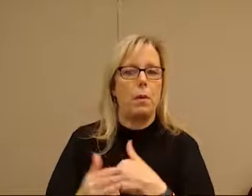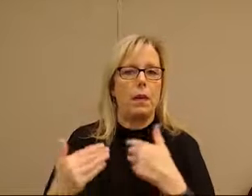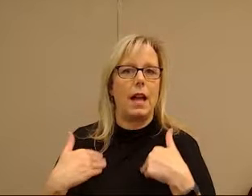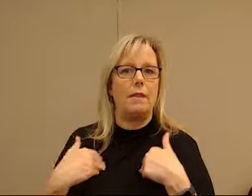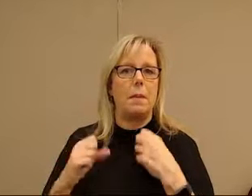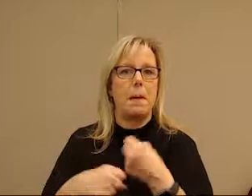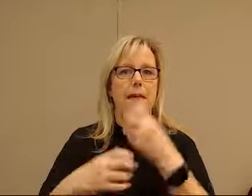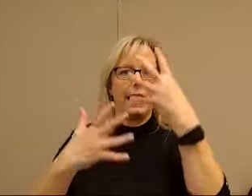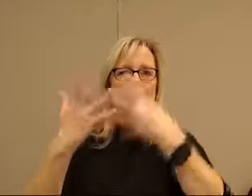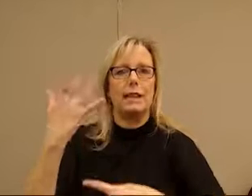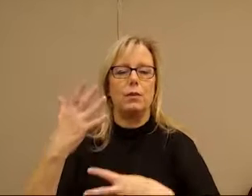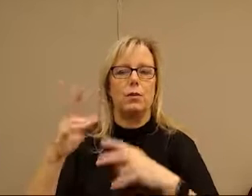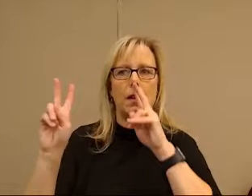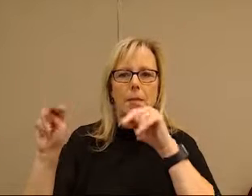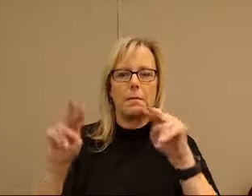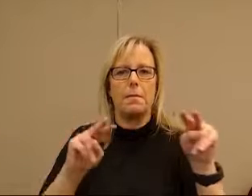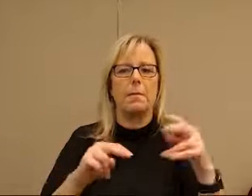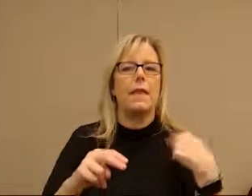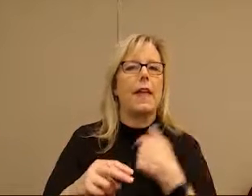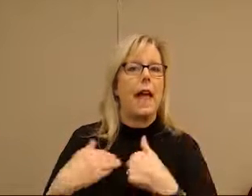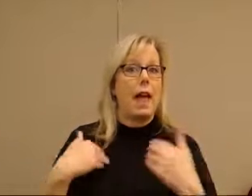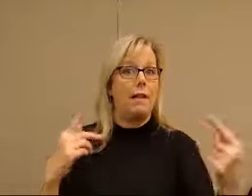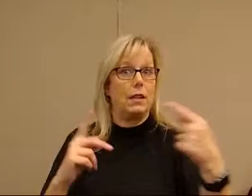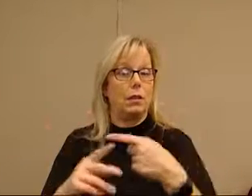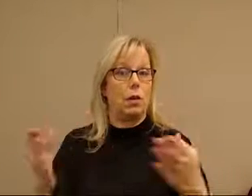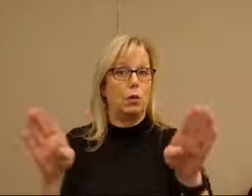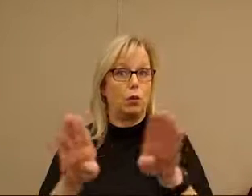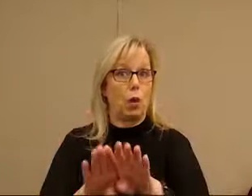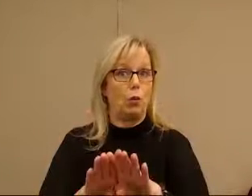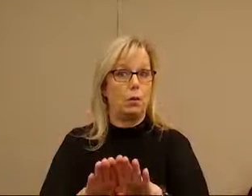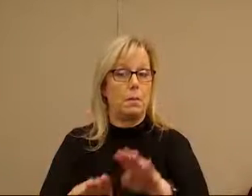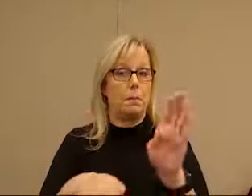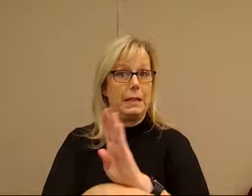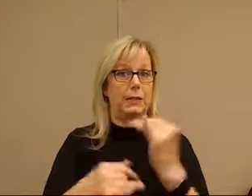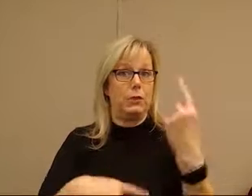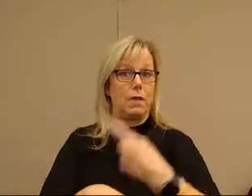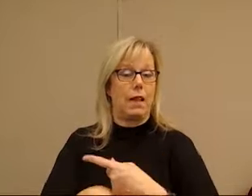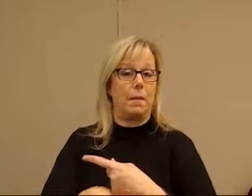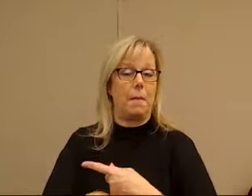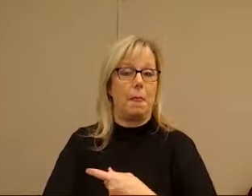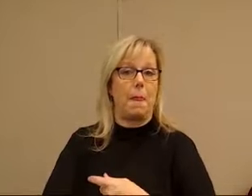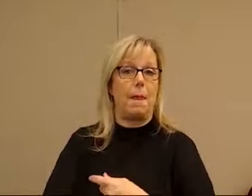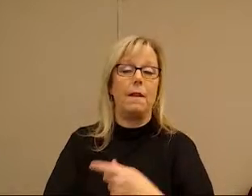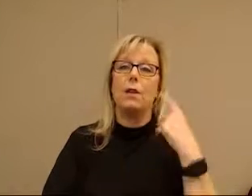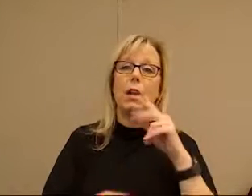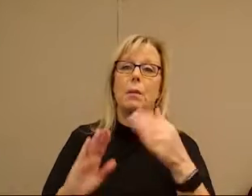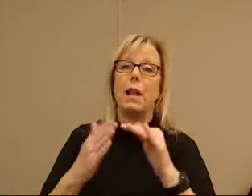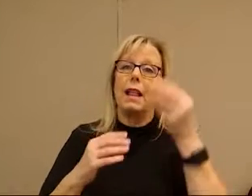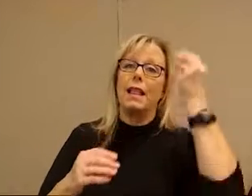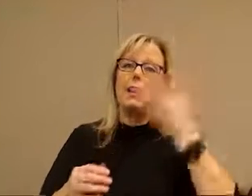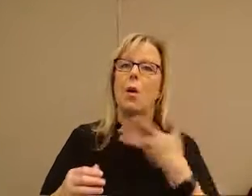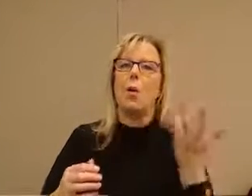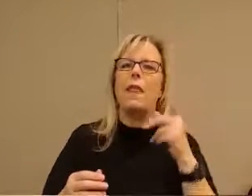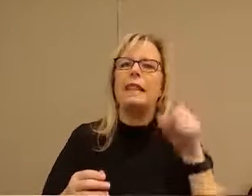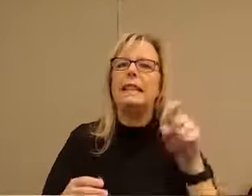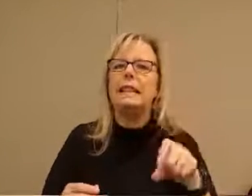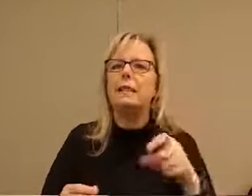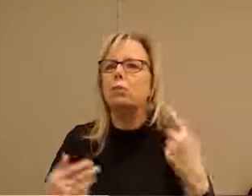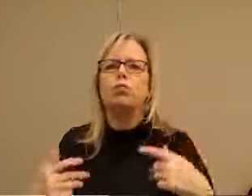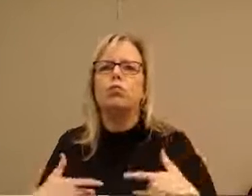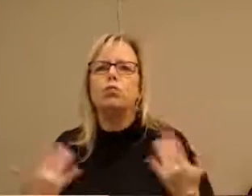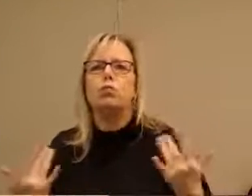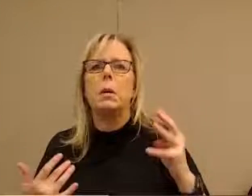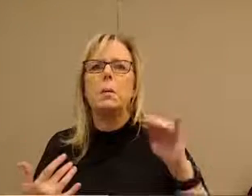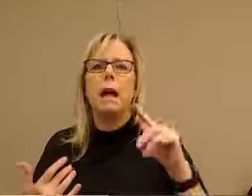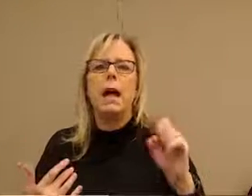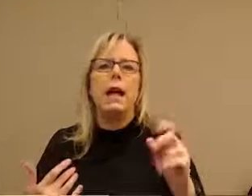the list up there so you can take a look at that, and they have until the close of business today, the communities, to let us know what their needs are, and if